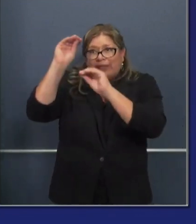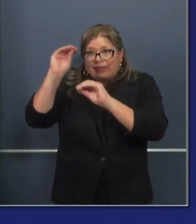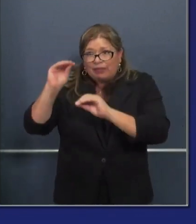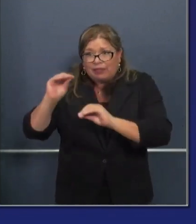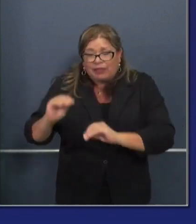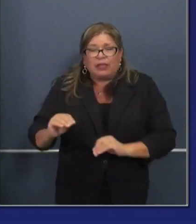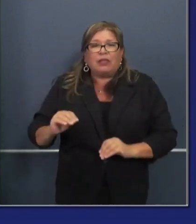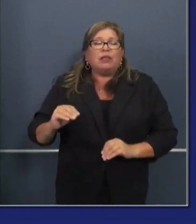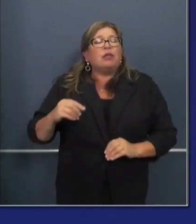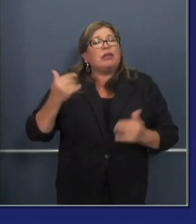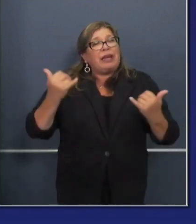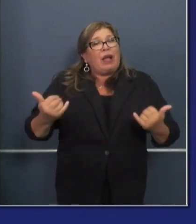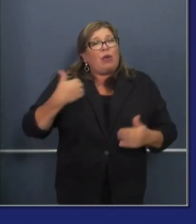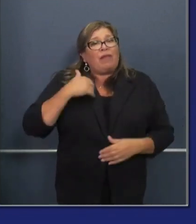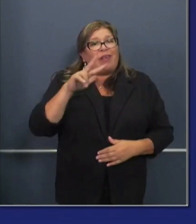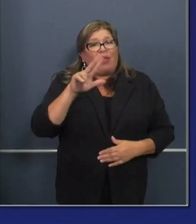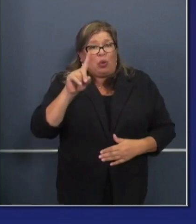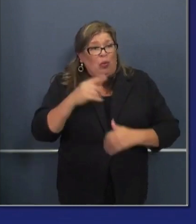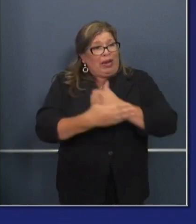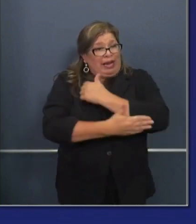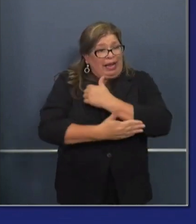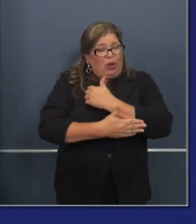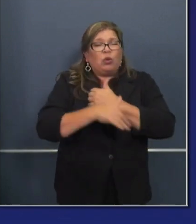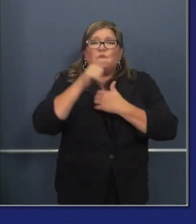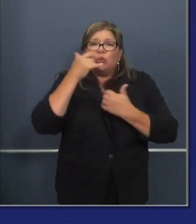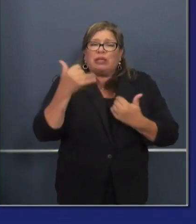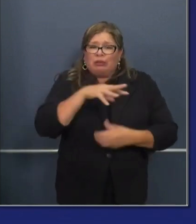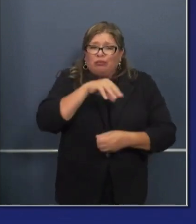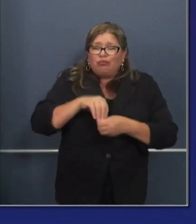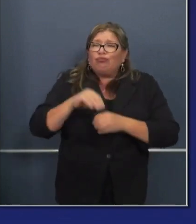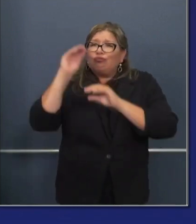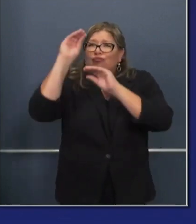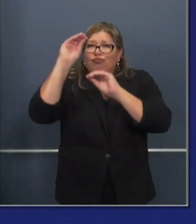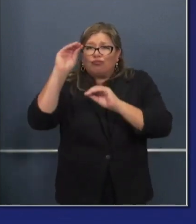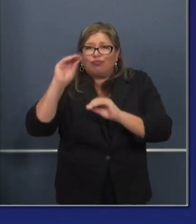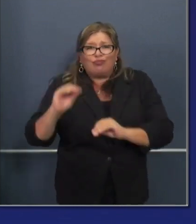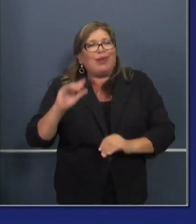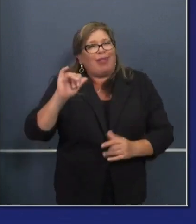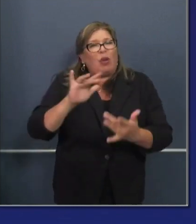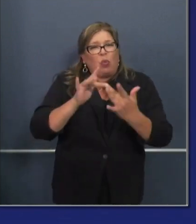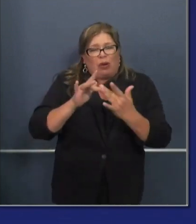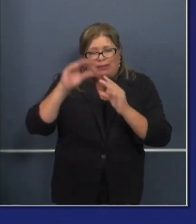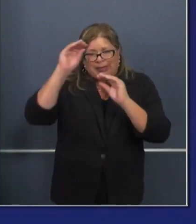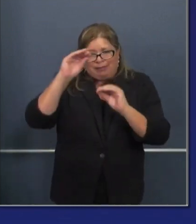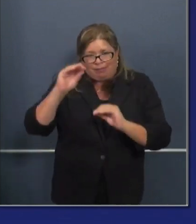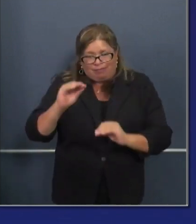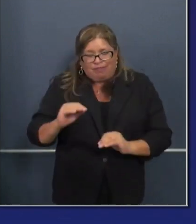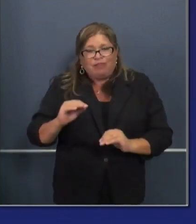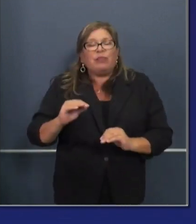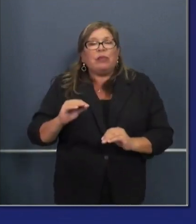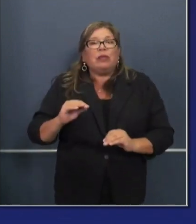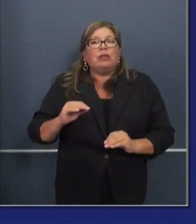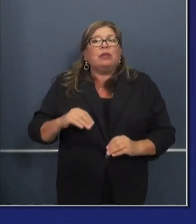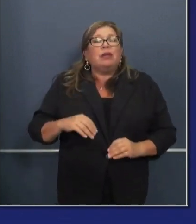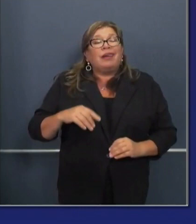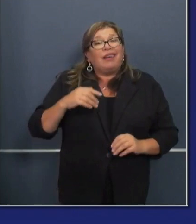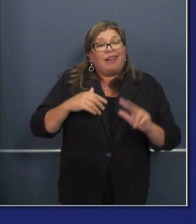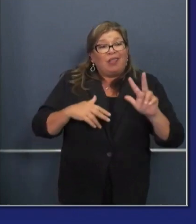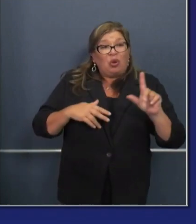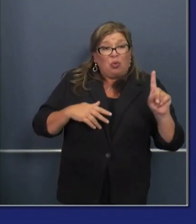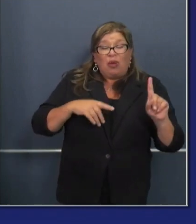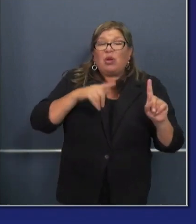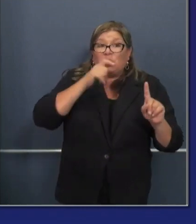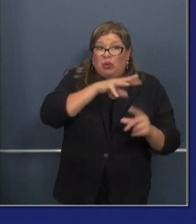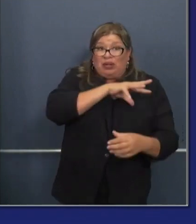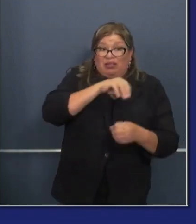to say that the other counties who won't be part of California Connected's platform aren't themselves reporting and managing the